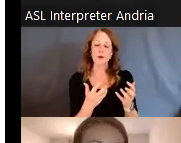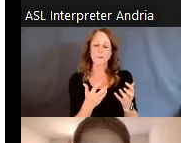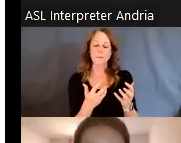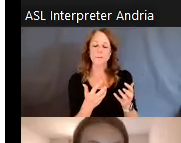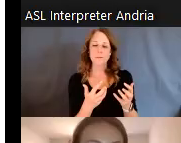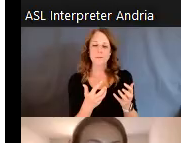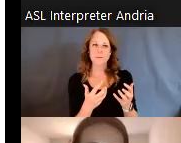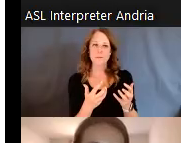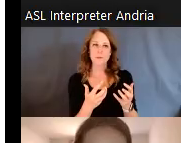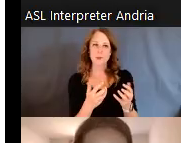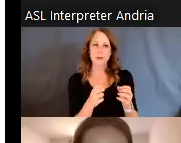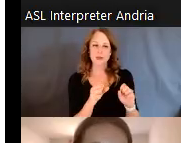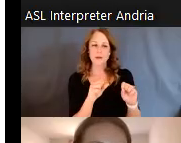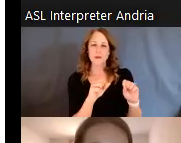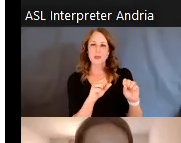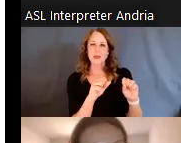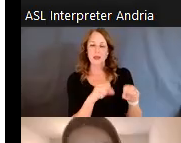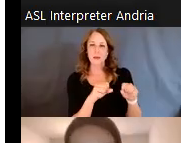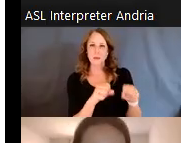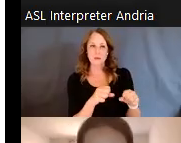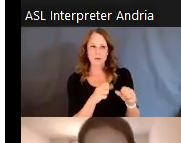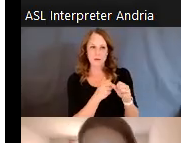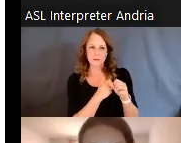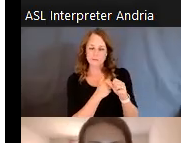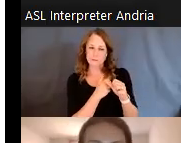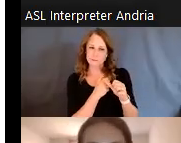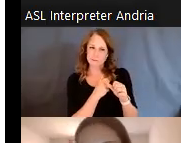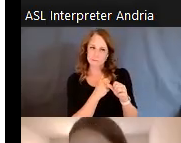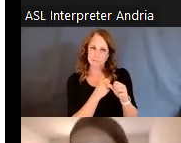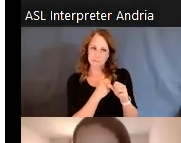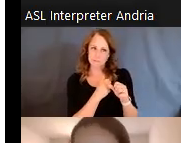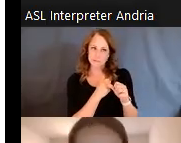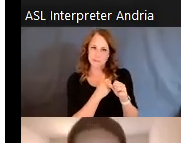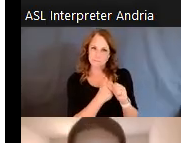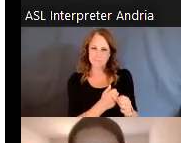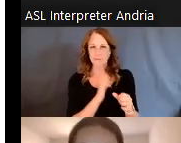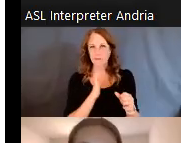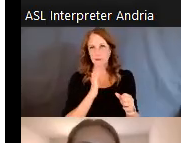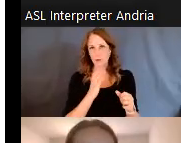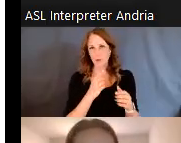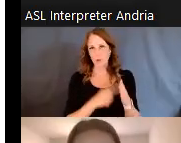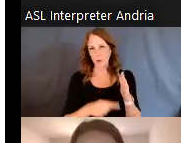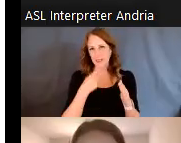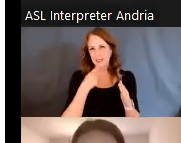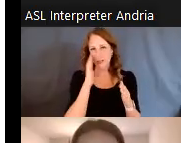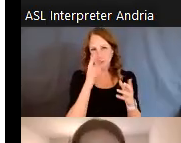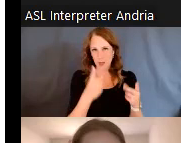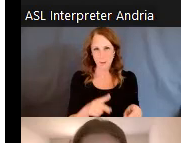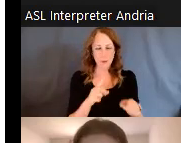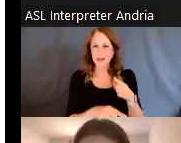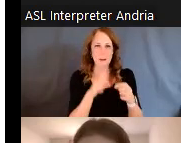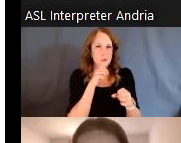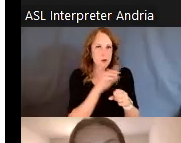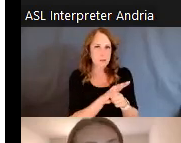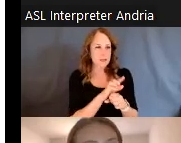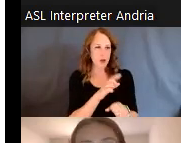able to fulfill our word, and we can't make promises about what will or won't happen. So saying things like the police